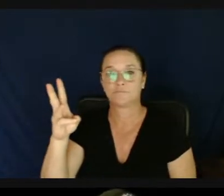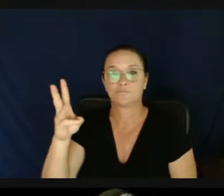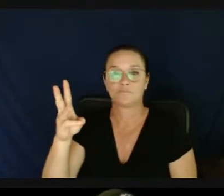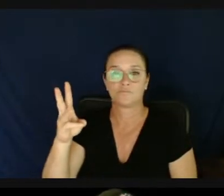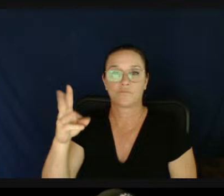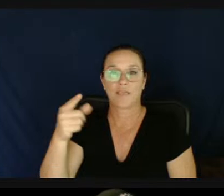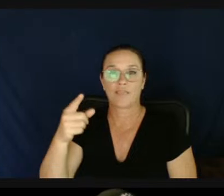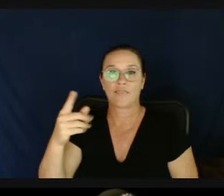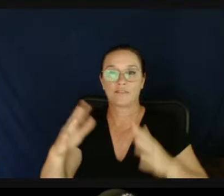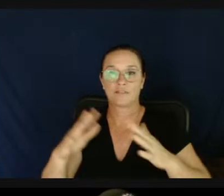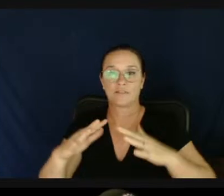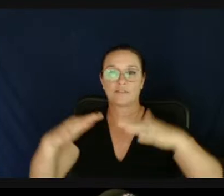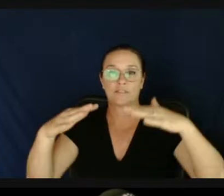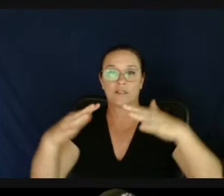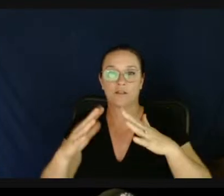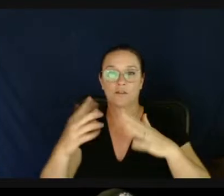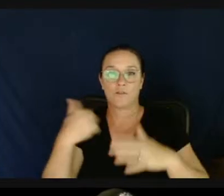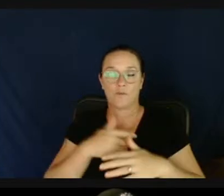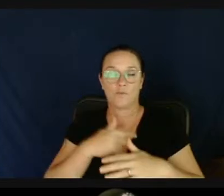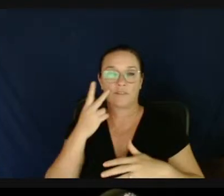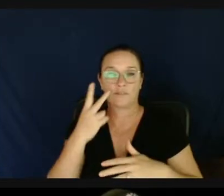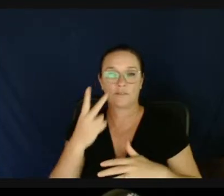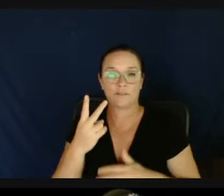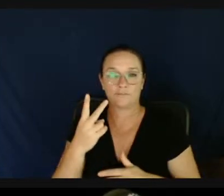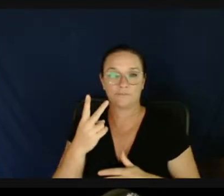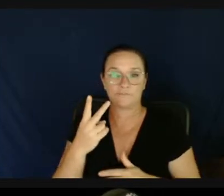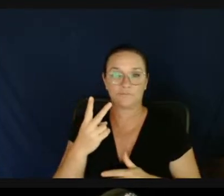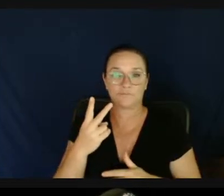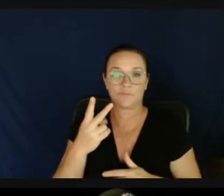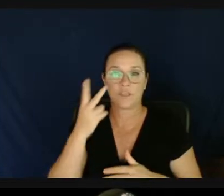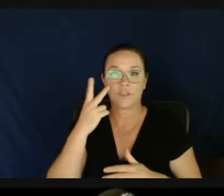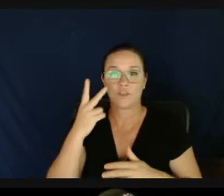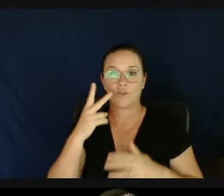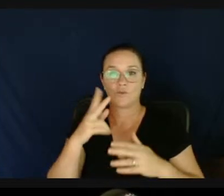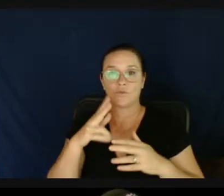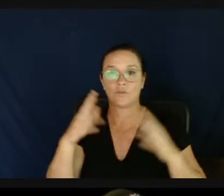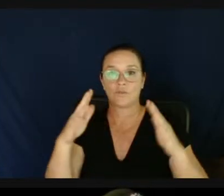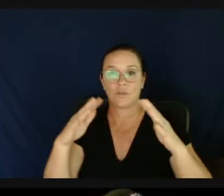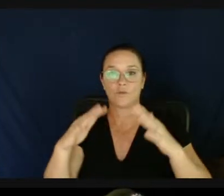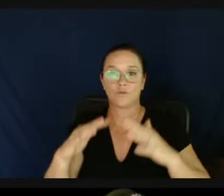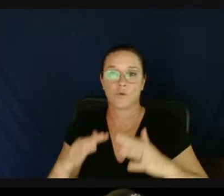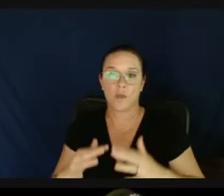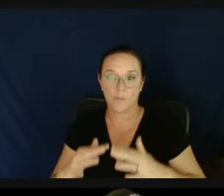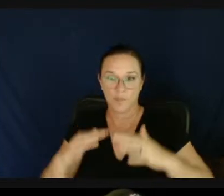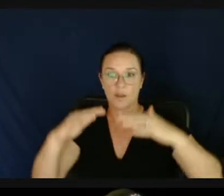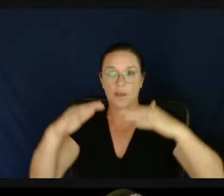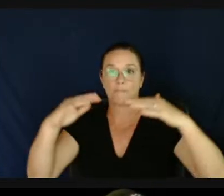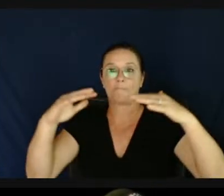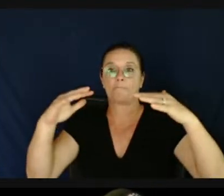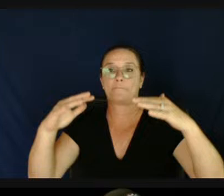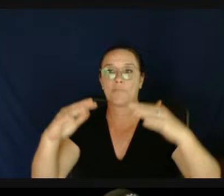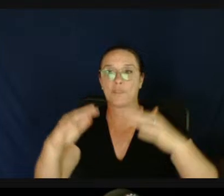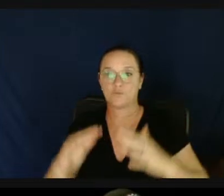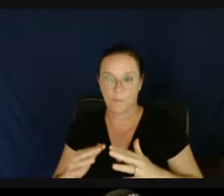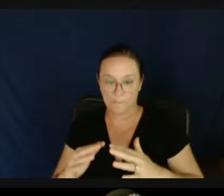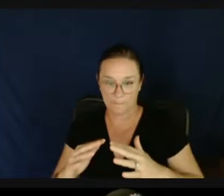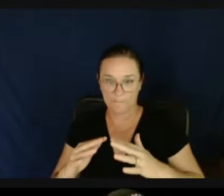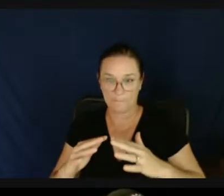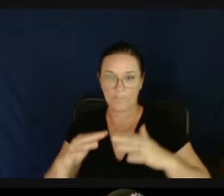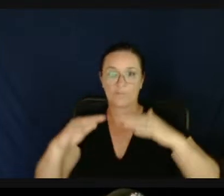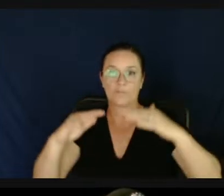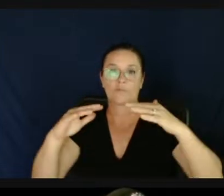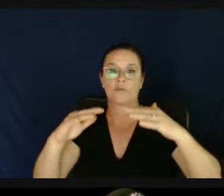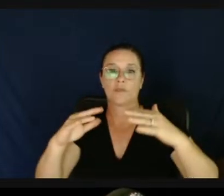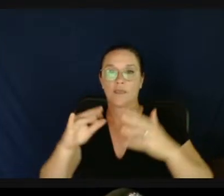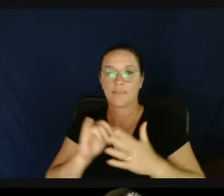is the tilt that we're used to seeing, similar to what we see. So you see the tilt dropping and then recharging, and then dropping and recharging. That's